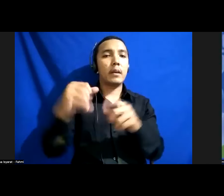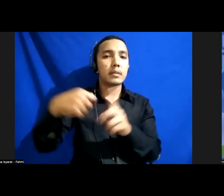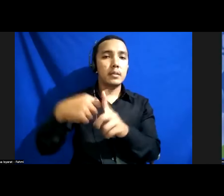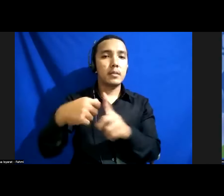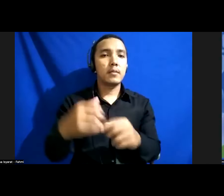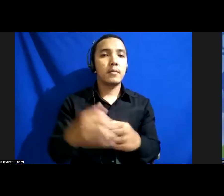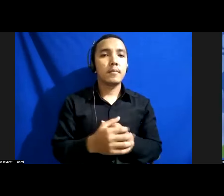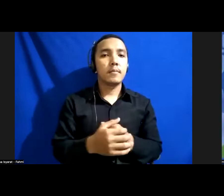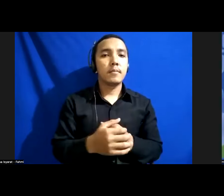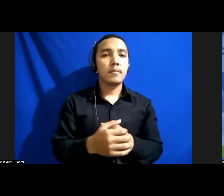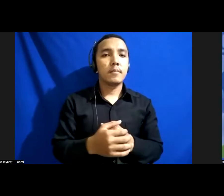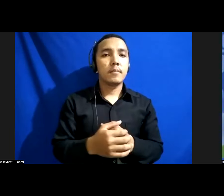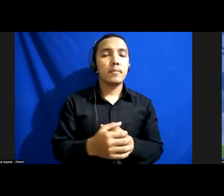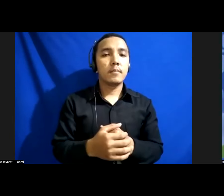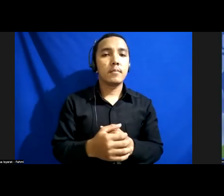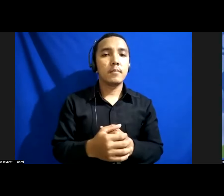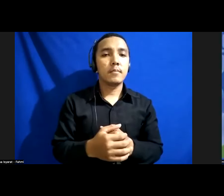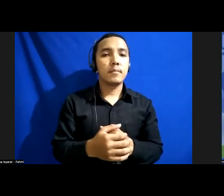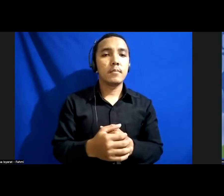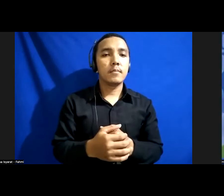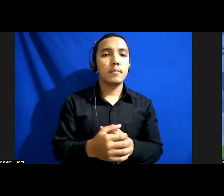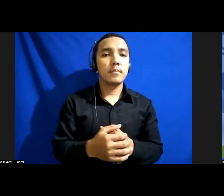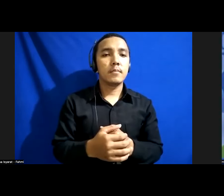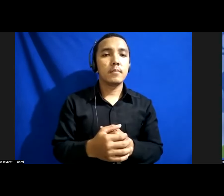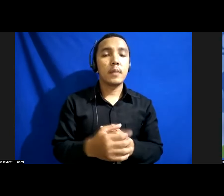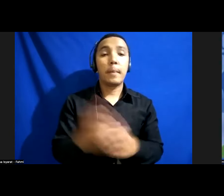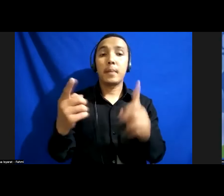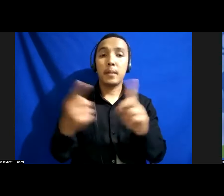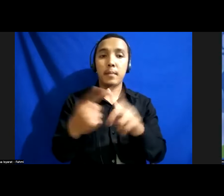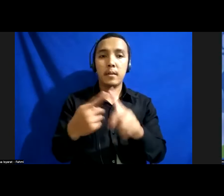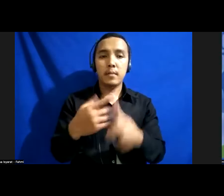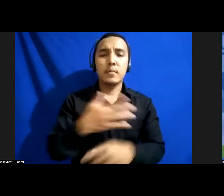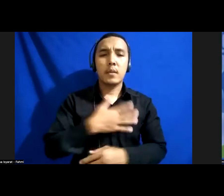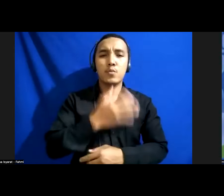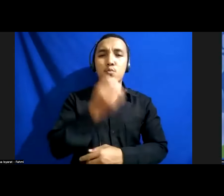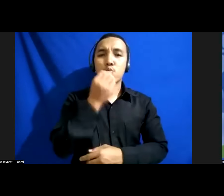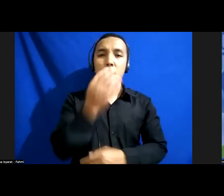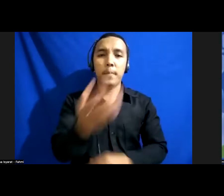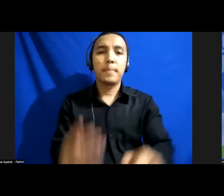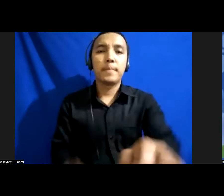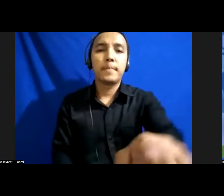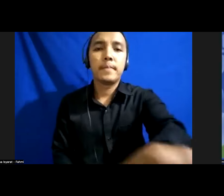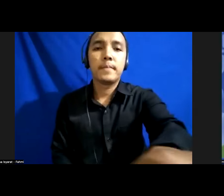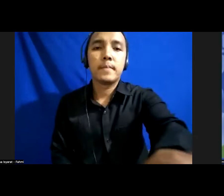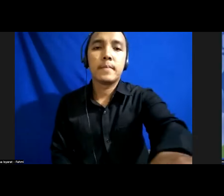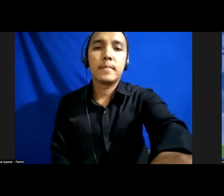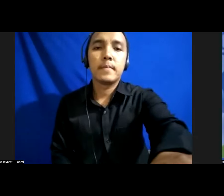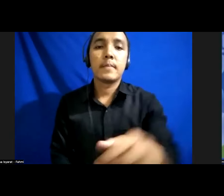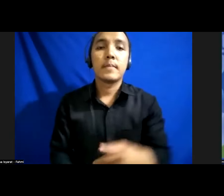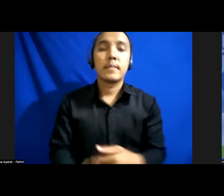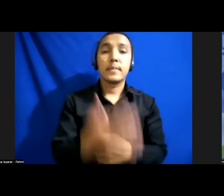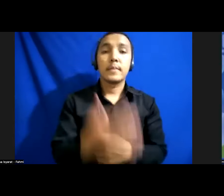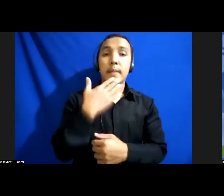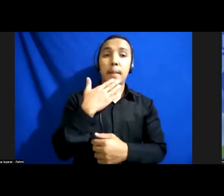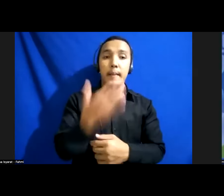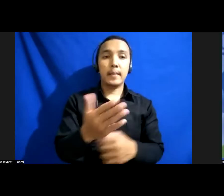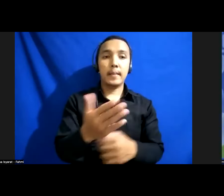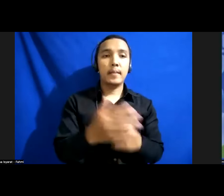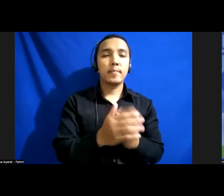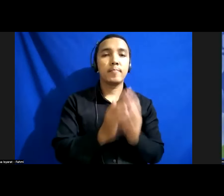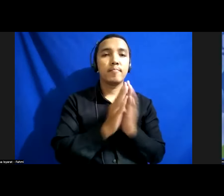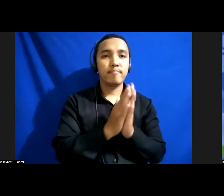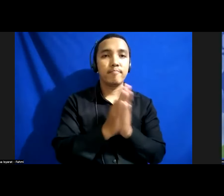today. First of all, I would like to say Happy Eid, and I would like